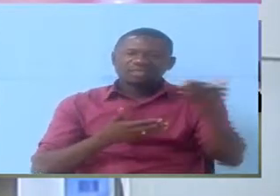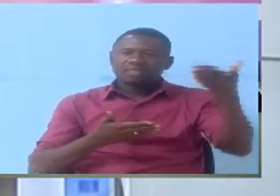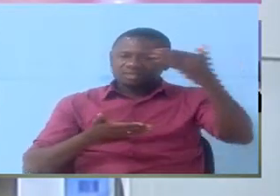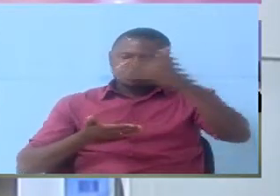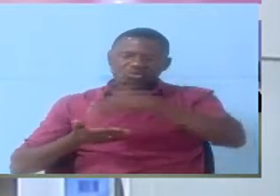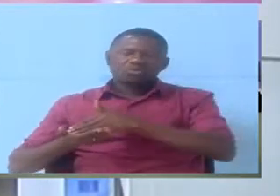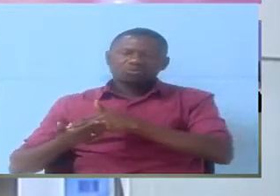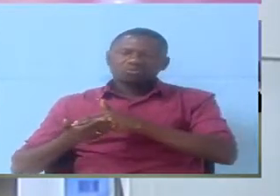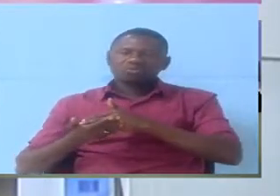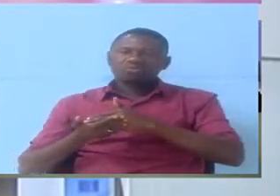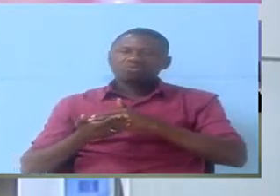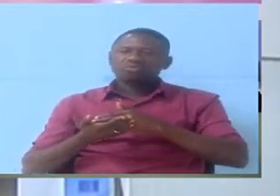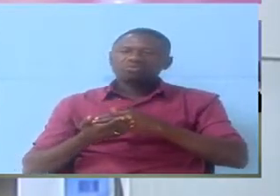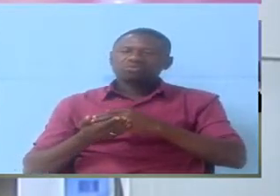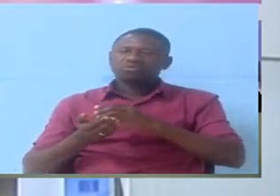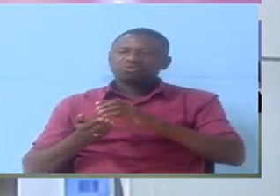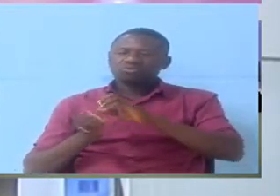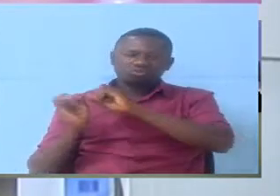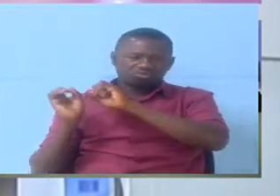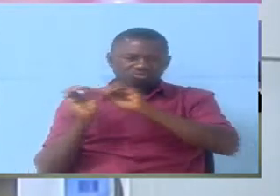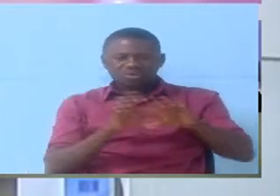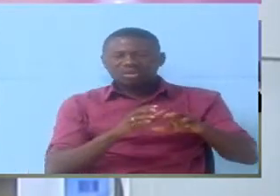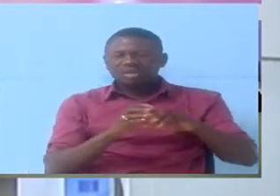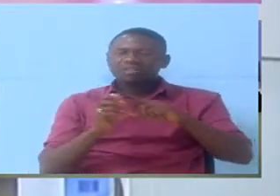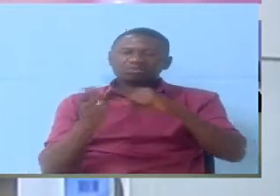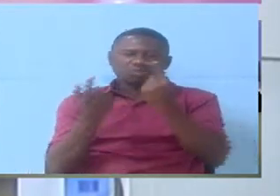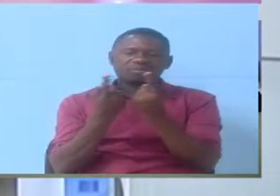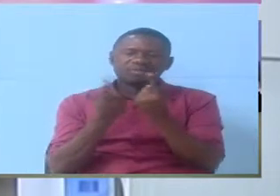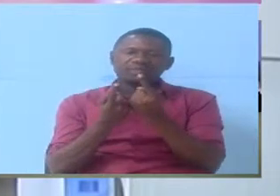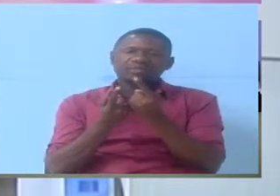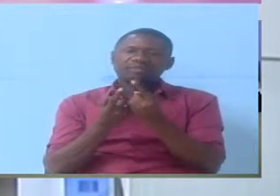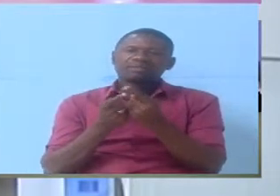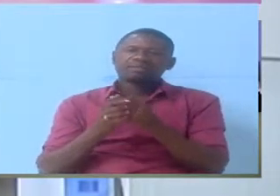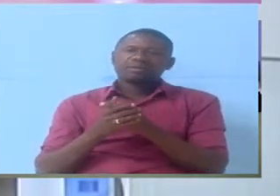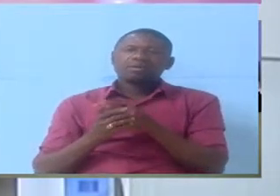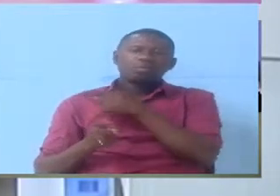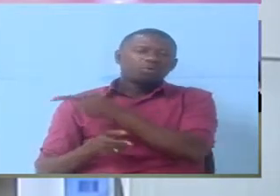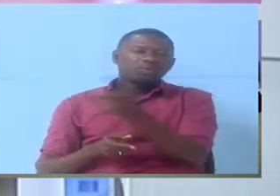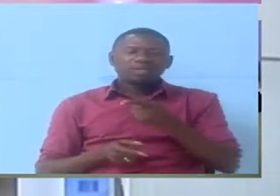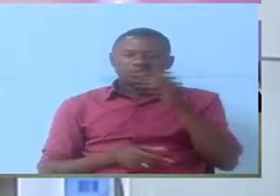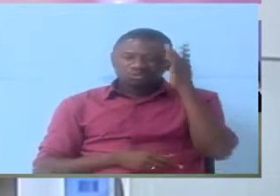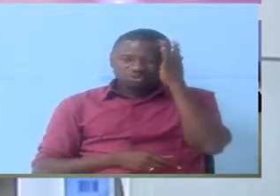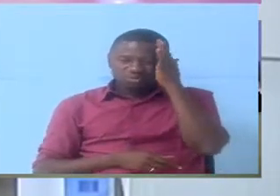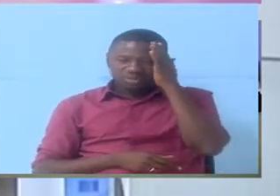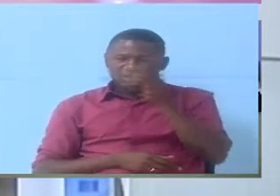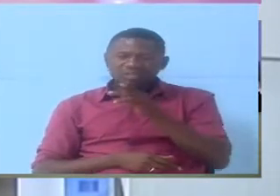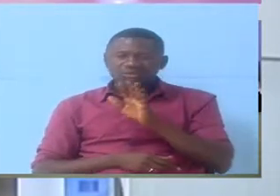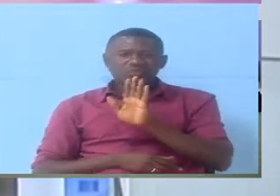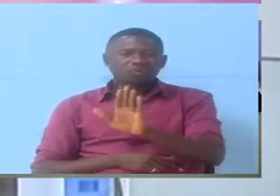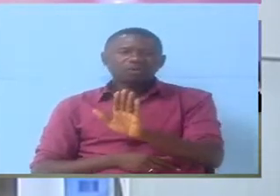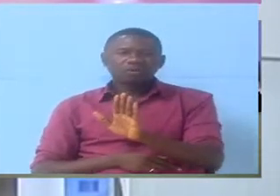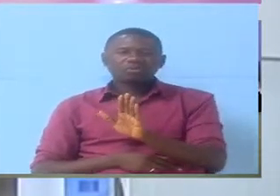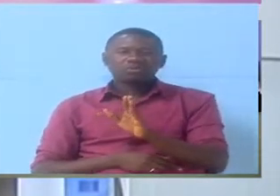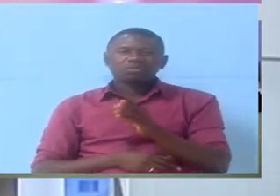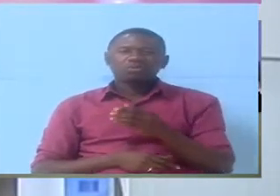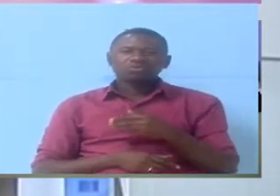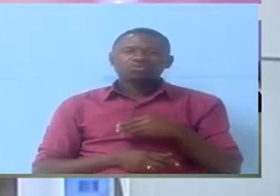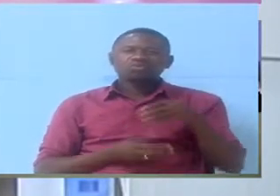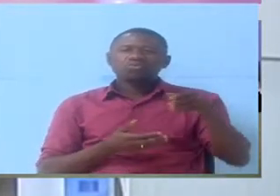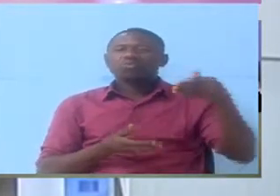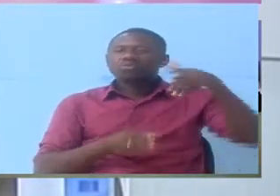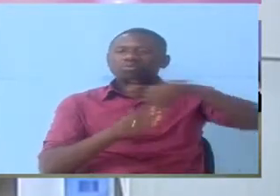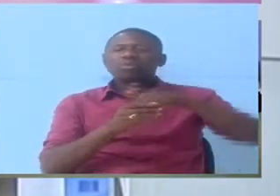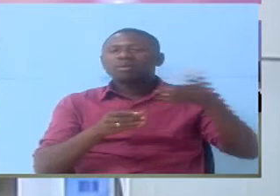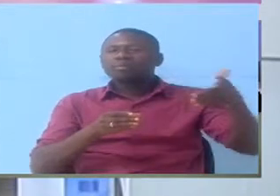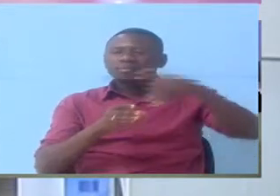discharge merchandise. Anata marchandise le dandam bangkokang. But they are suspecting that it is waiting to carry illegal immigrants to Spain. Bari